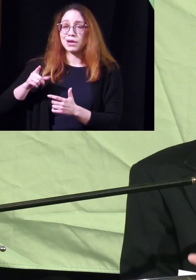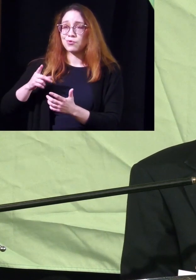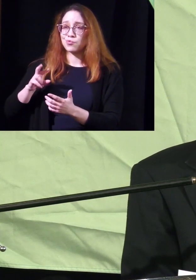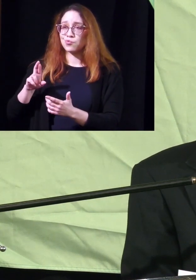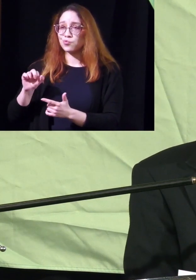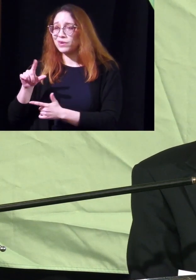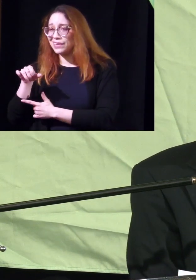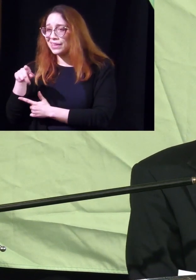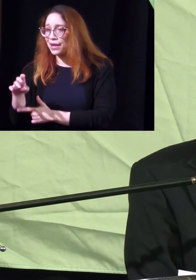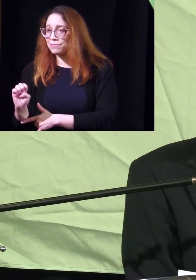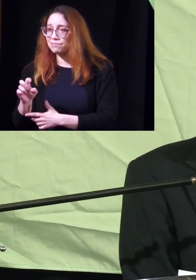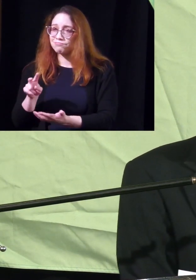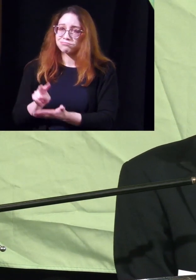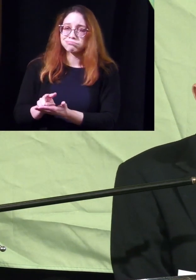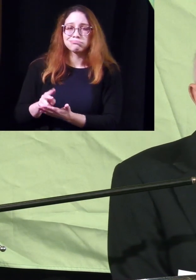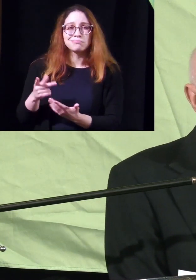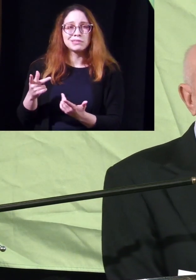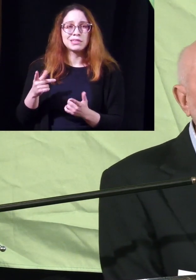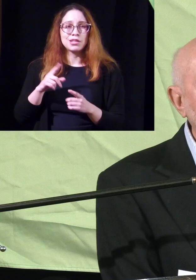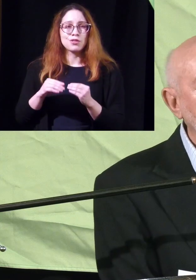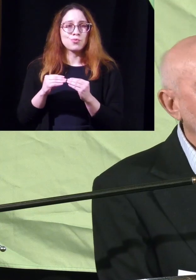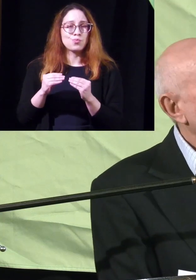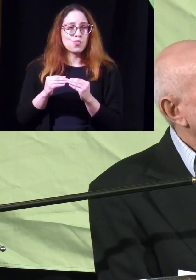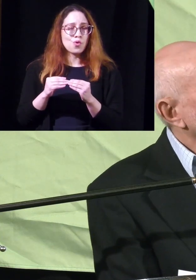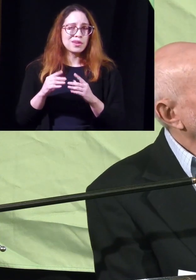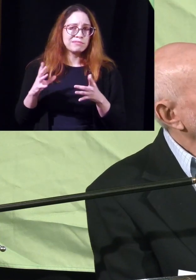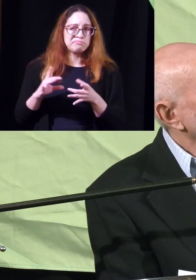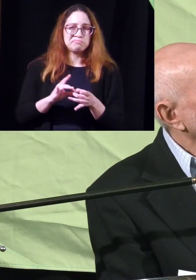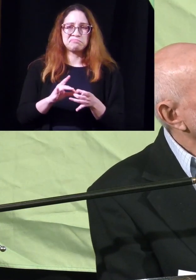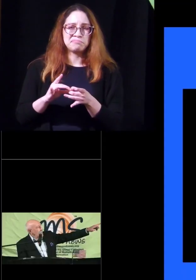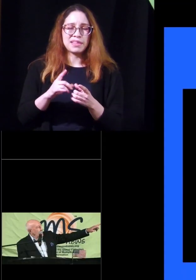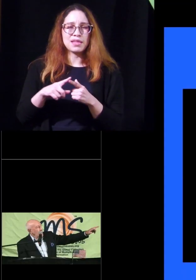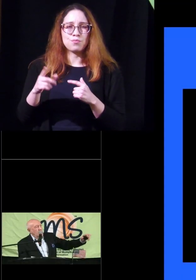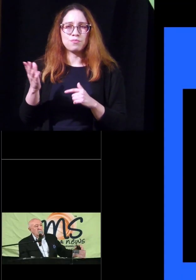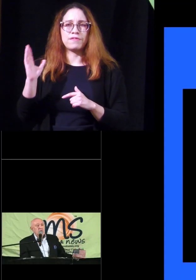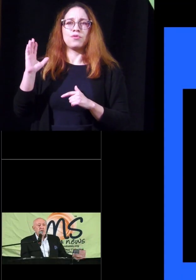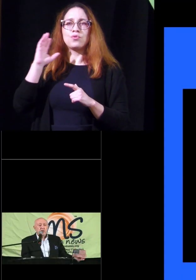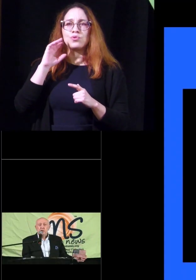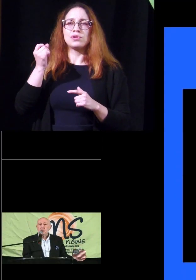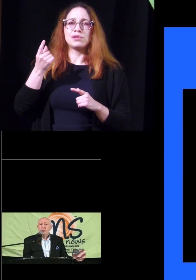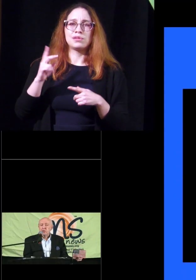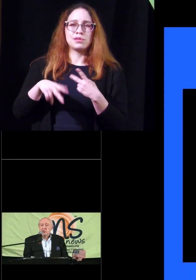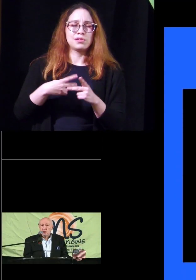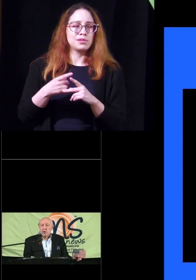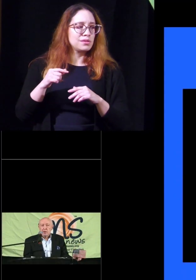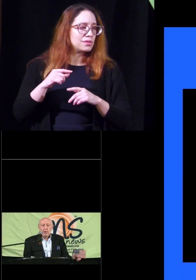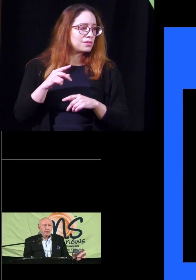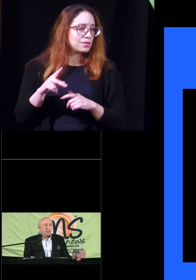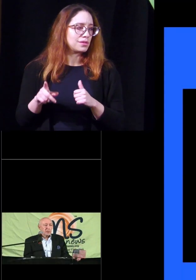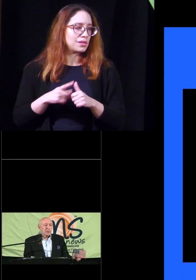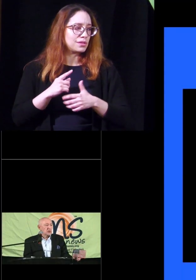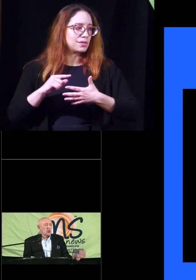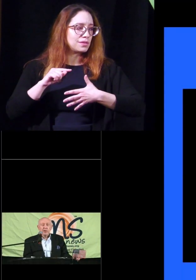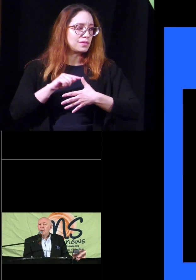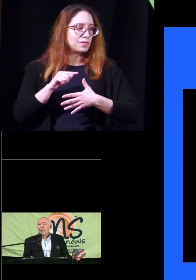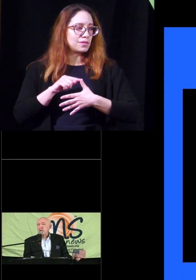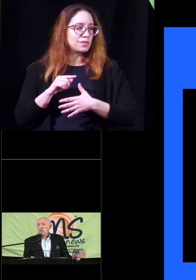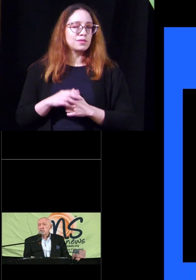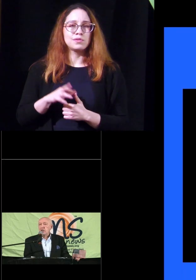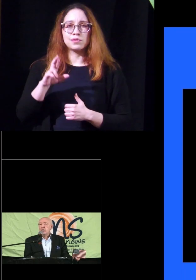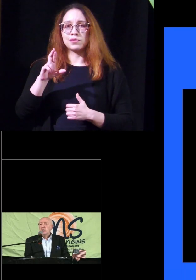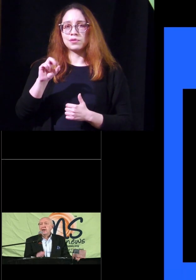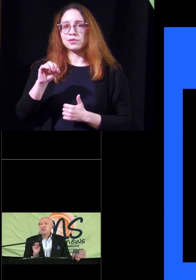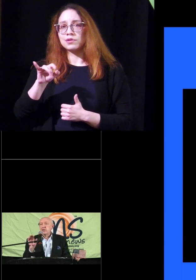more overlap than actually we used to understand. But the very earliest type of MS that you see on the top of the screen is called